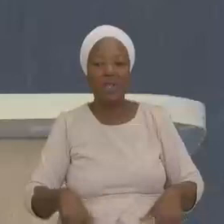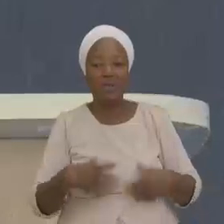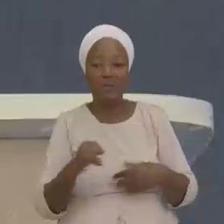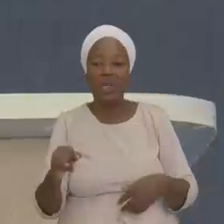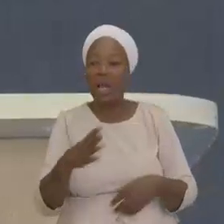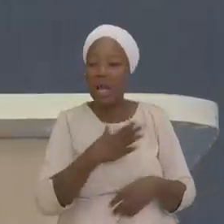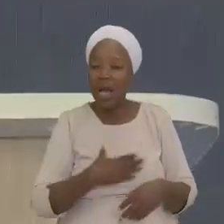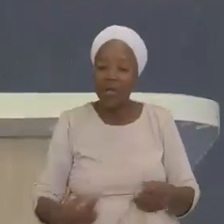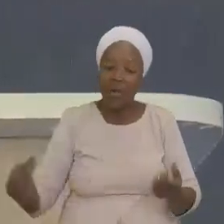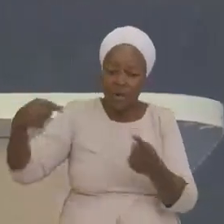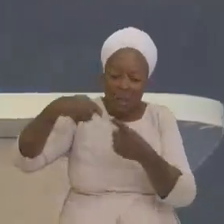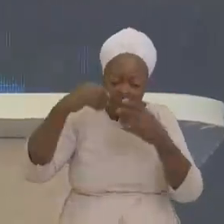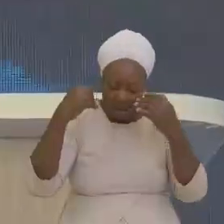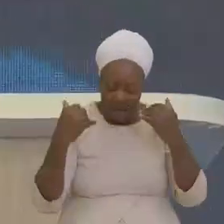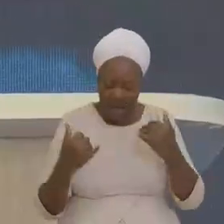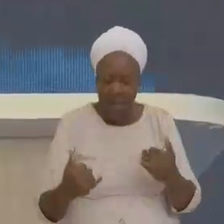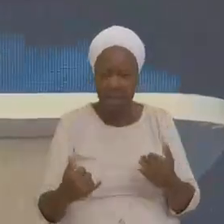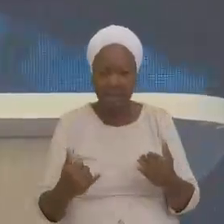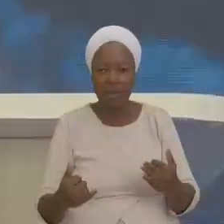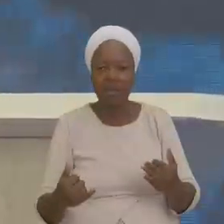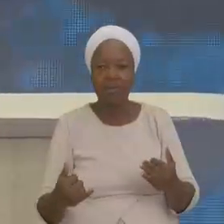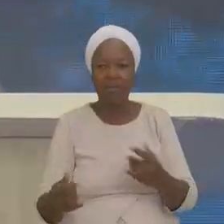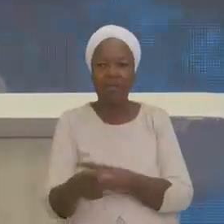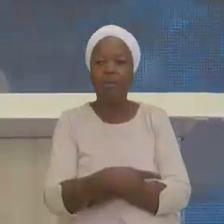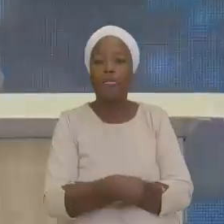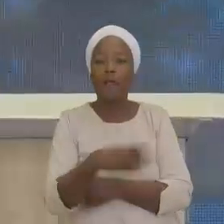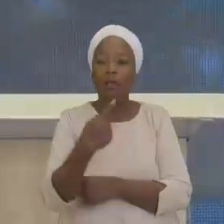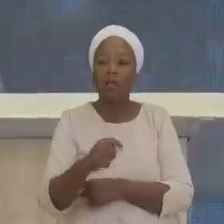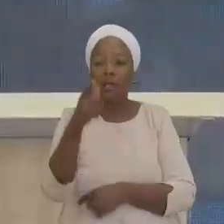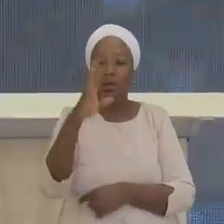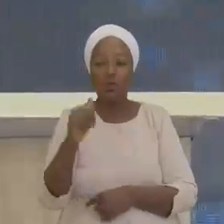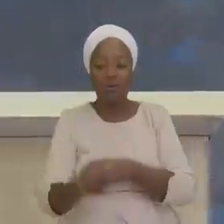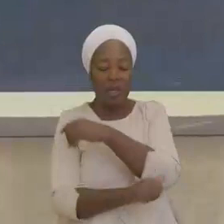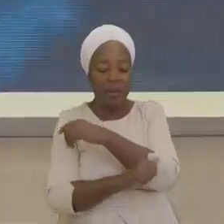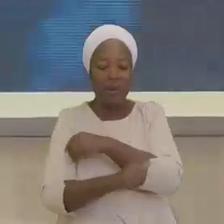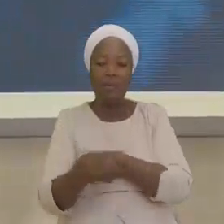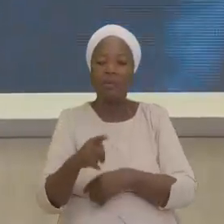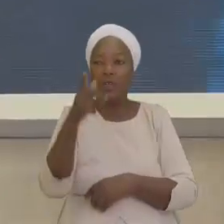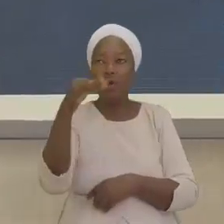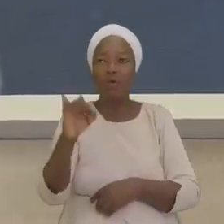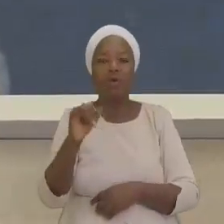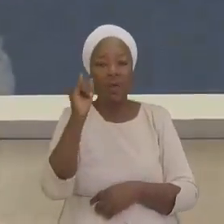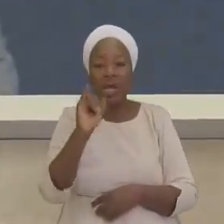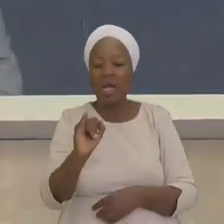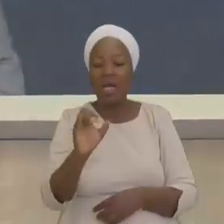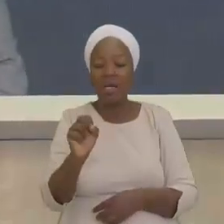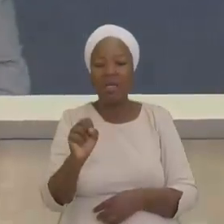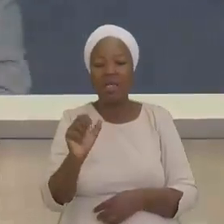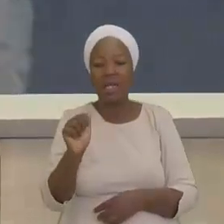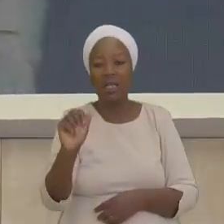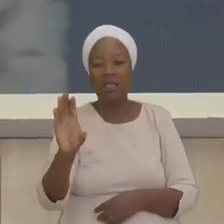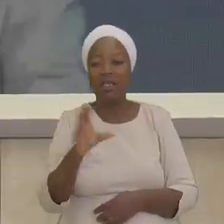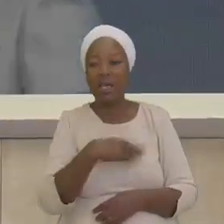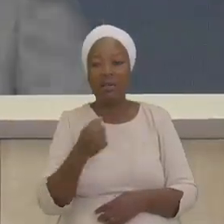Until today, the God of Abraham, the God of Isaac, and the God of Jacob preserves them.